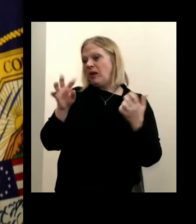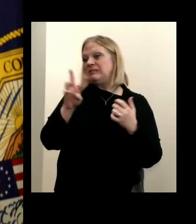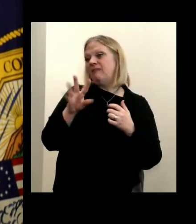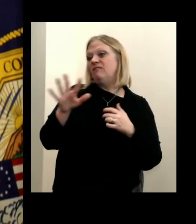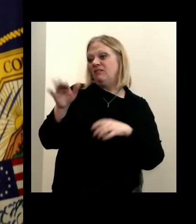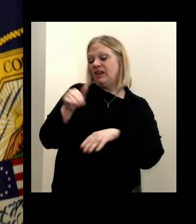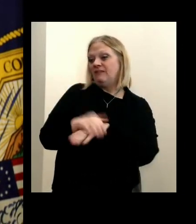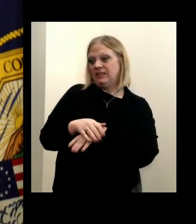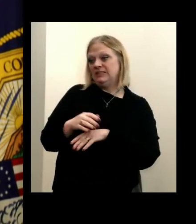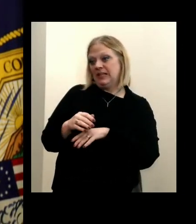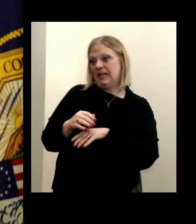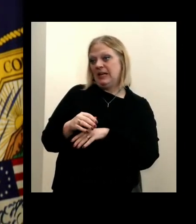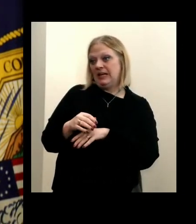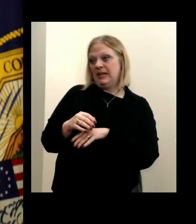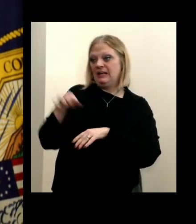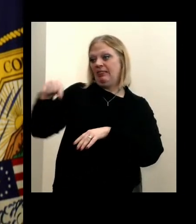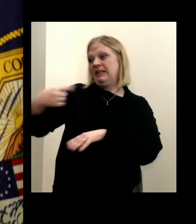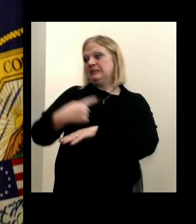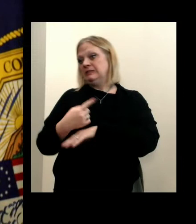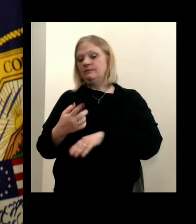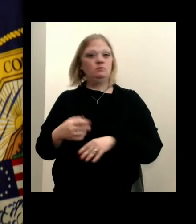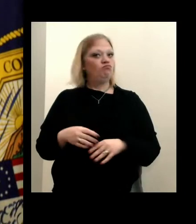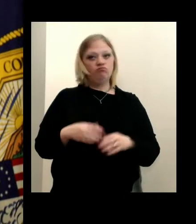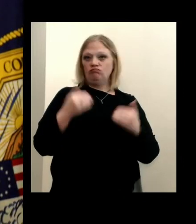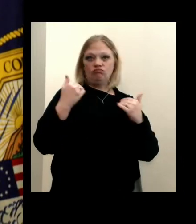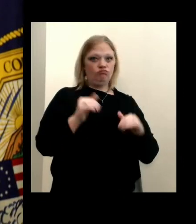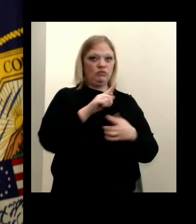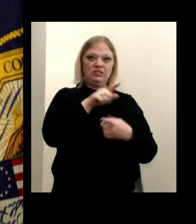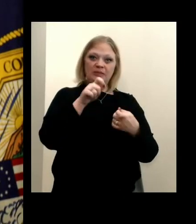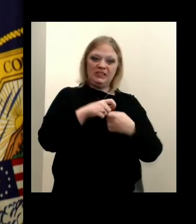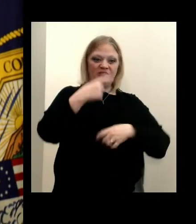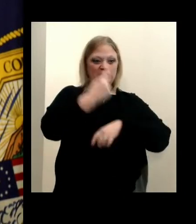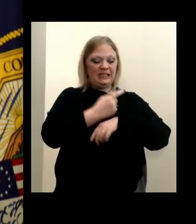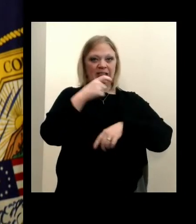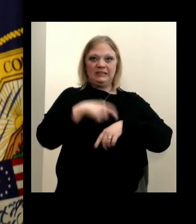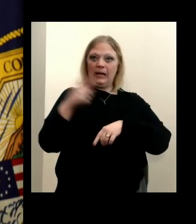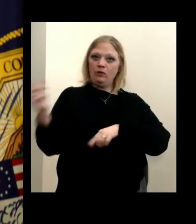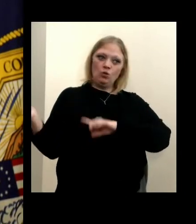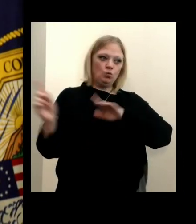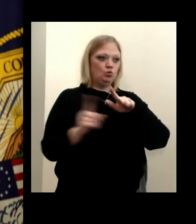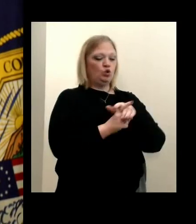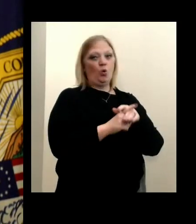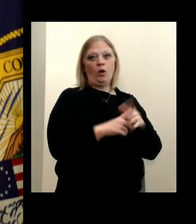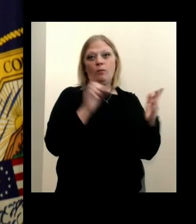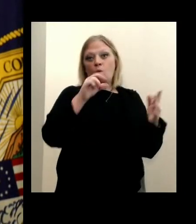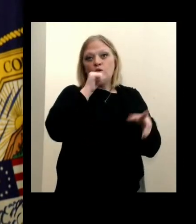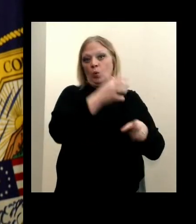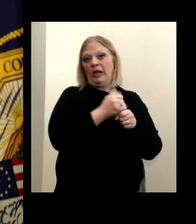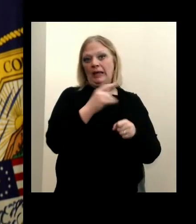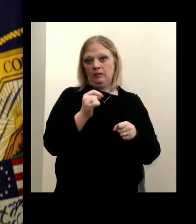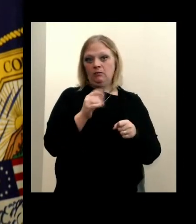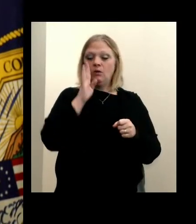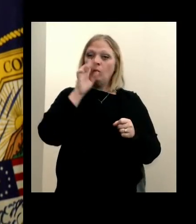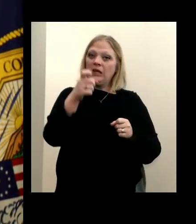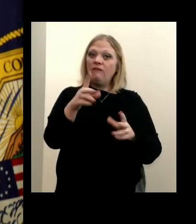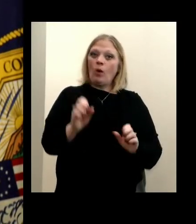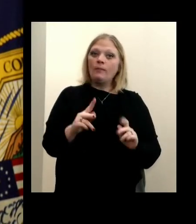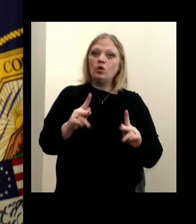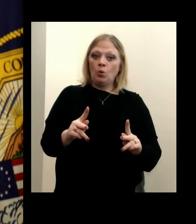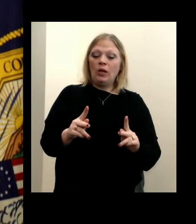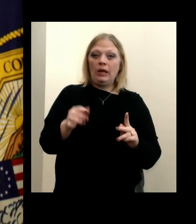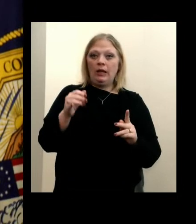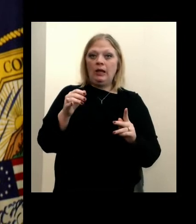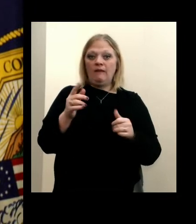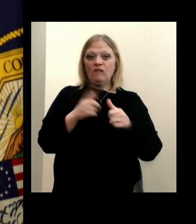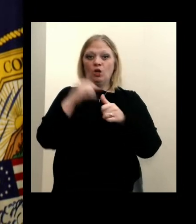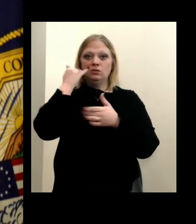night. We're really limited in how we can do this going forward. But we are going to give everyone an opportunity to get that vaccine who was canceled.